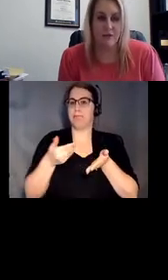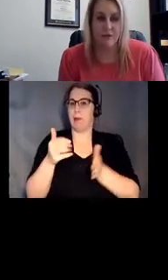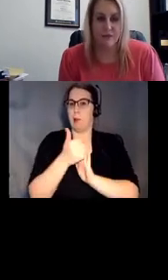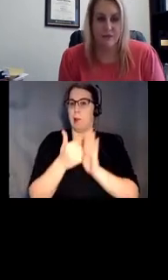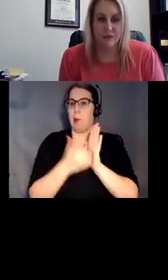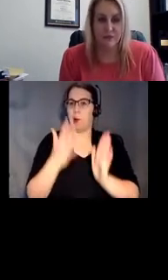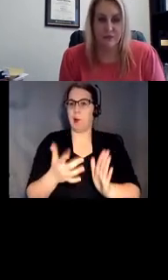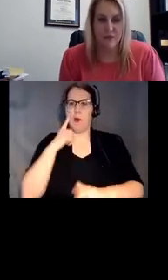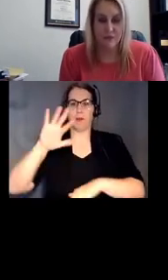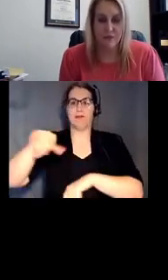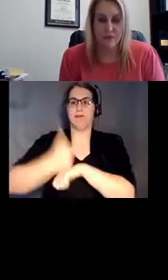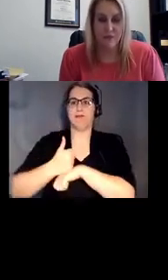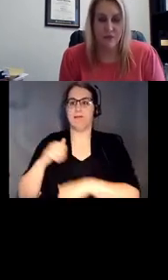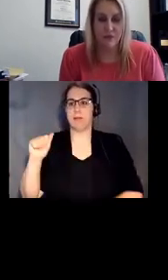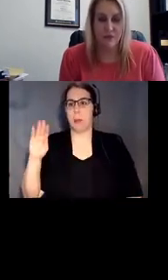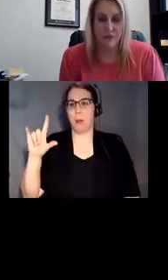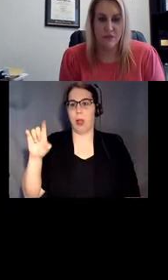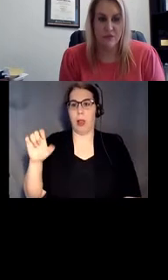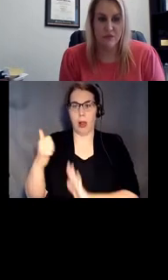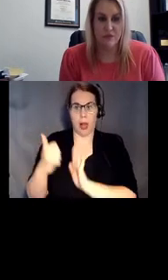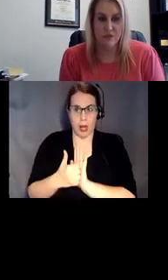account.